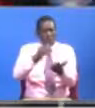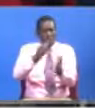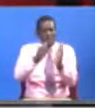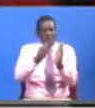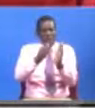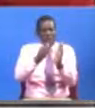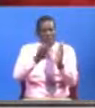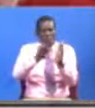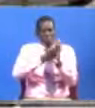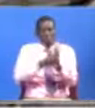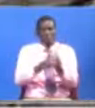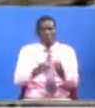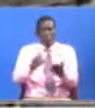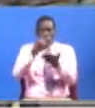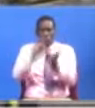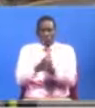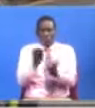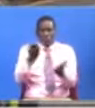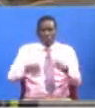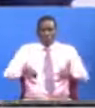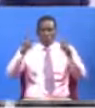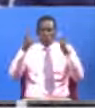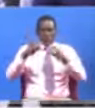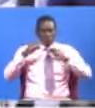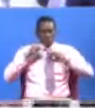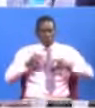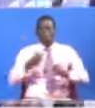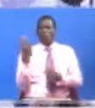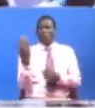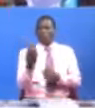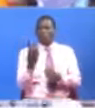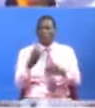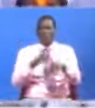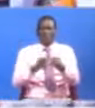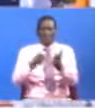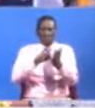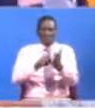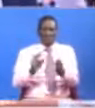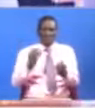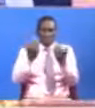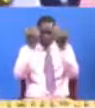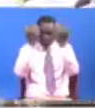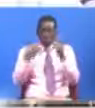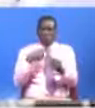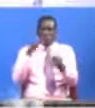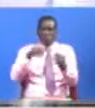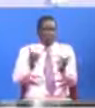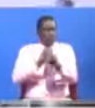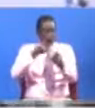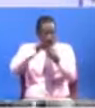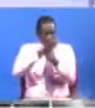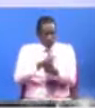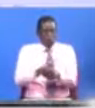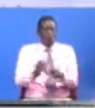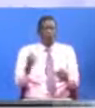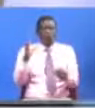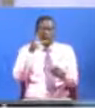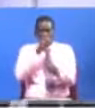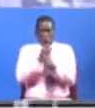clinical officers received a reprieve on Wednesday when the Labour Court ruled that they should not be victimized for skipping